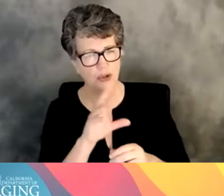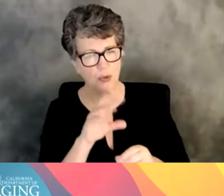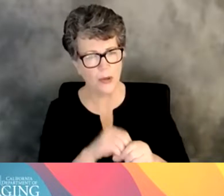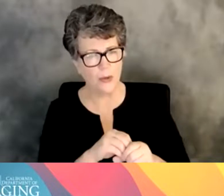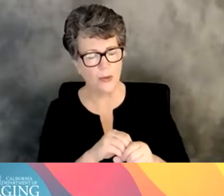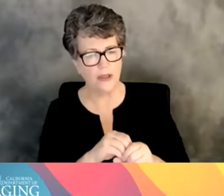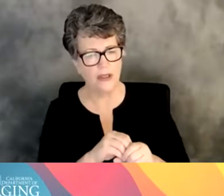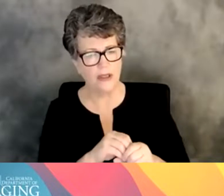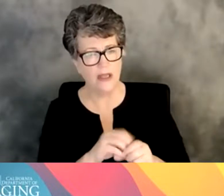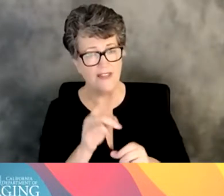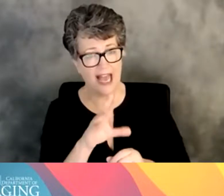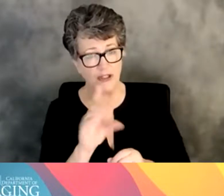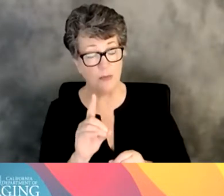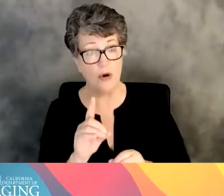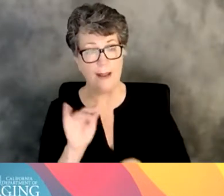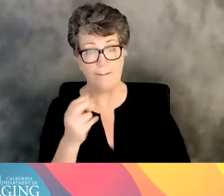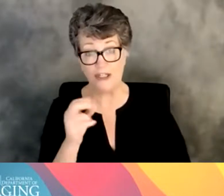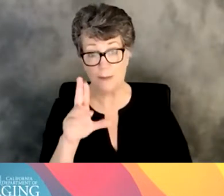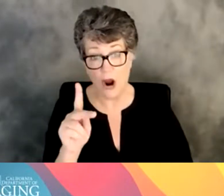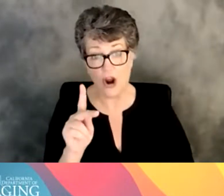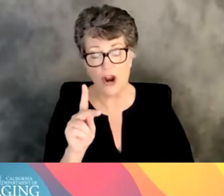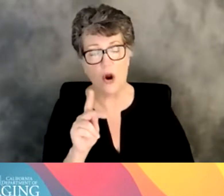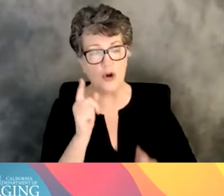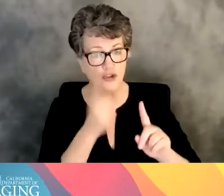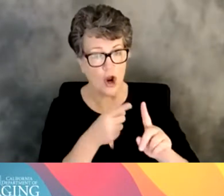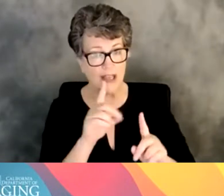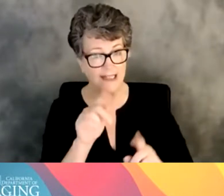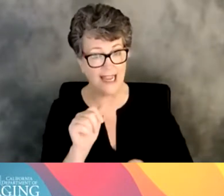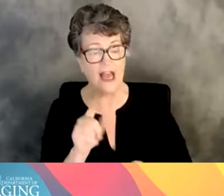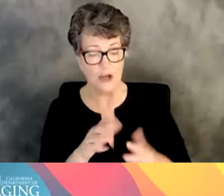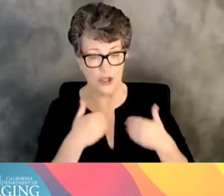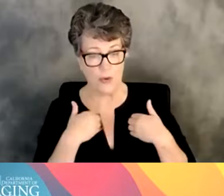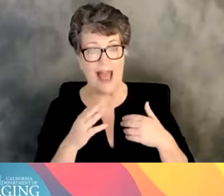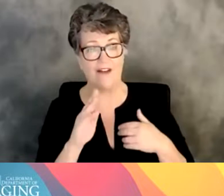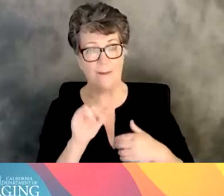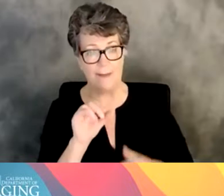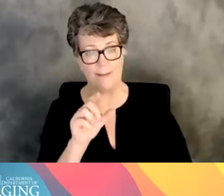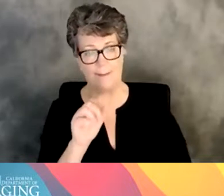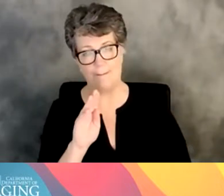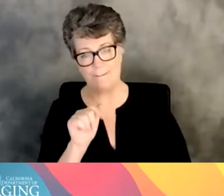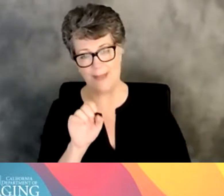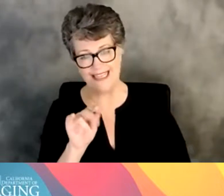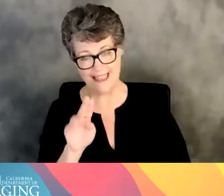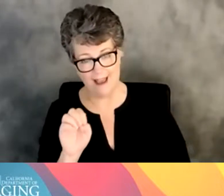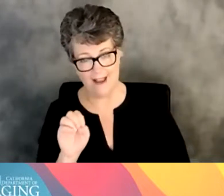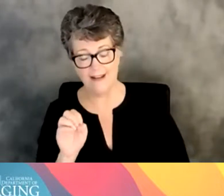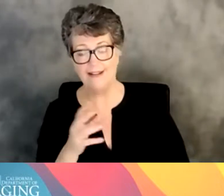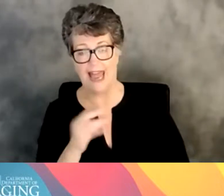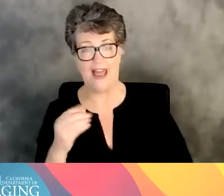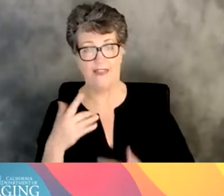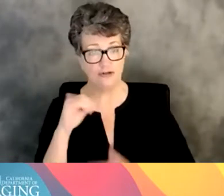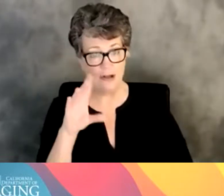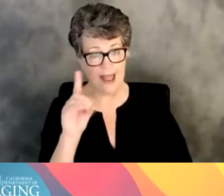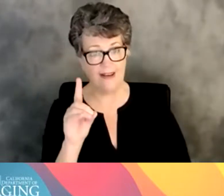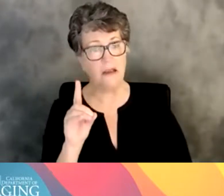over time benchmark data or targets? I know you have the baseline and then you have the trends, which is a great start. And